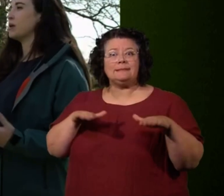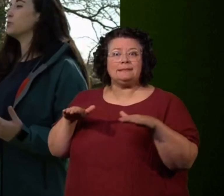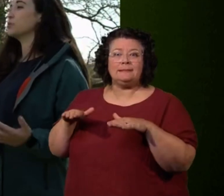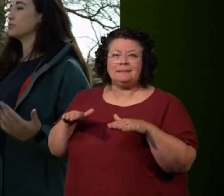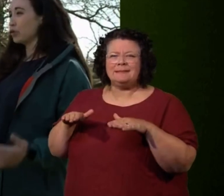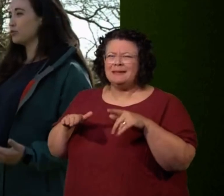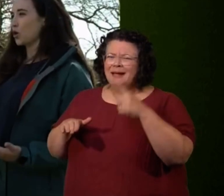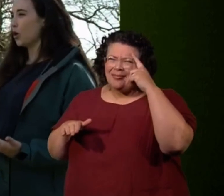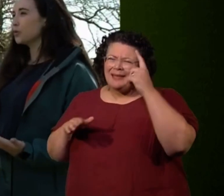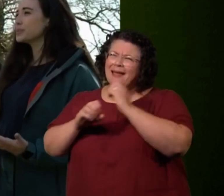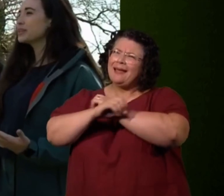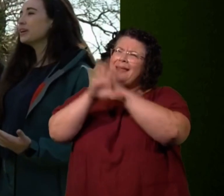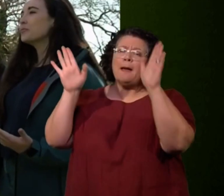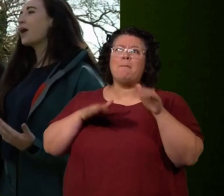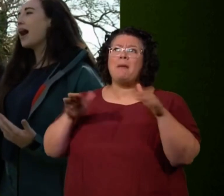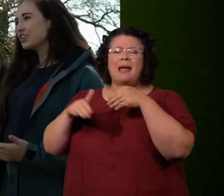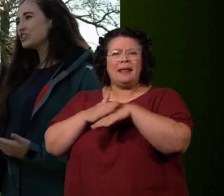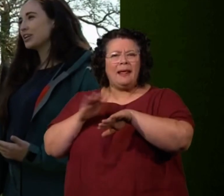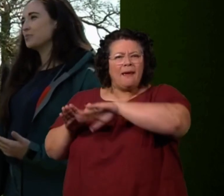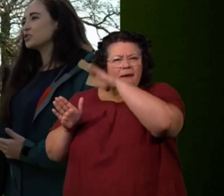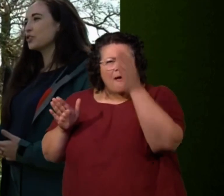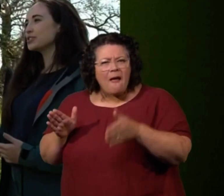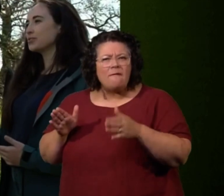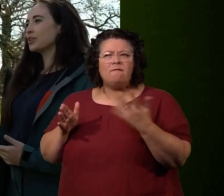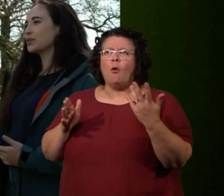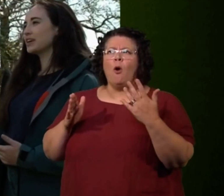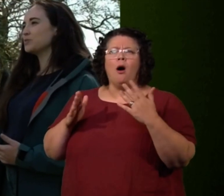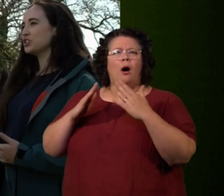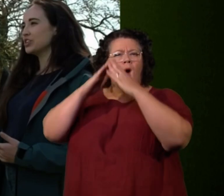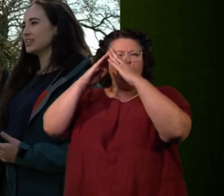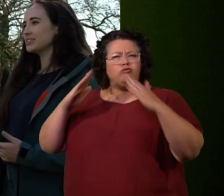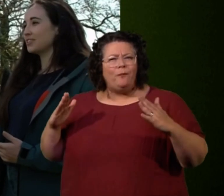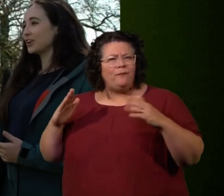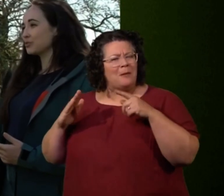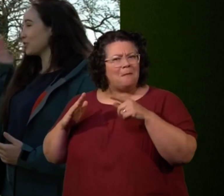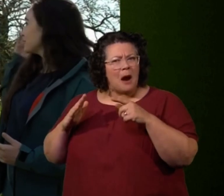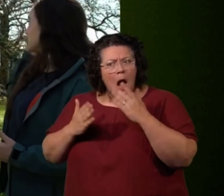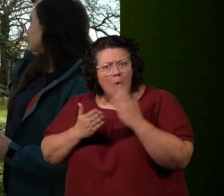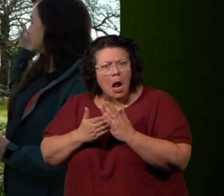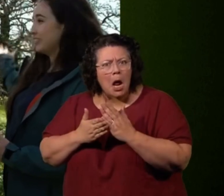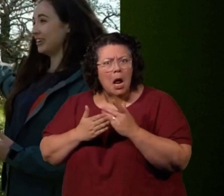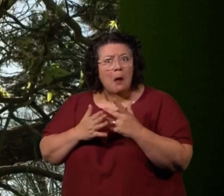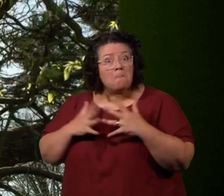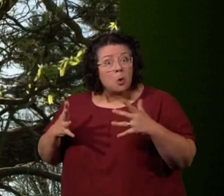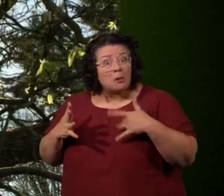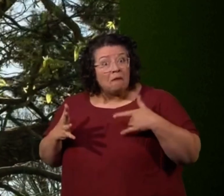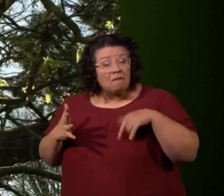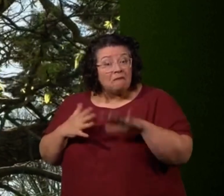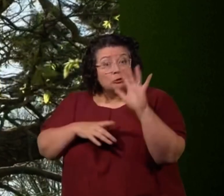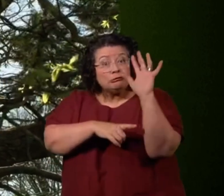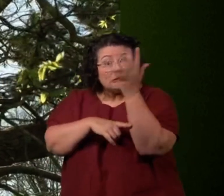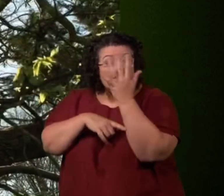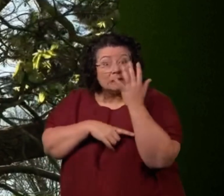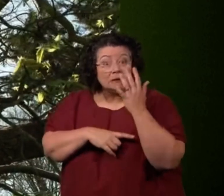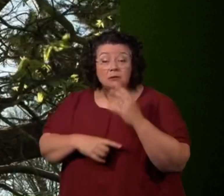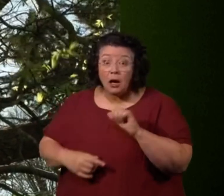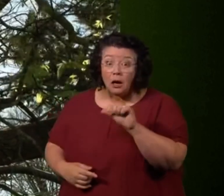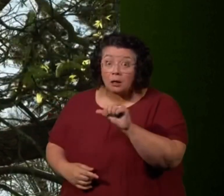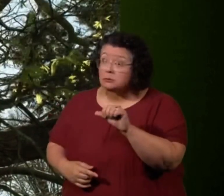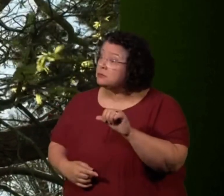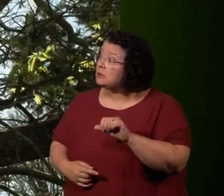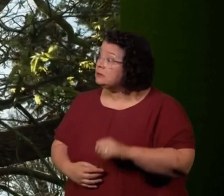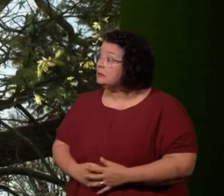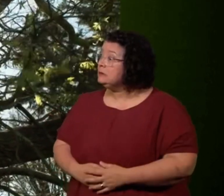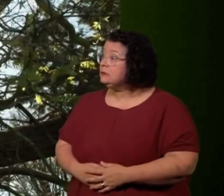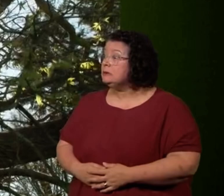or even people's rooftops, but actually the majority of our UK species like to roost in trees. They do indeed, yes. They